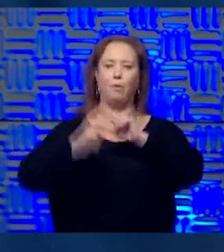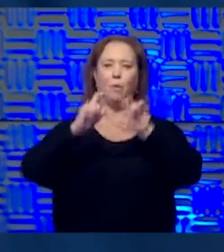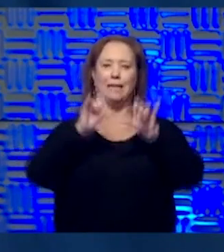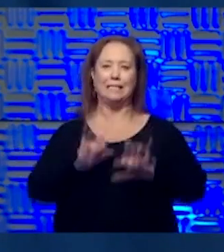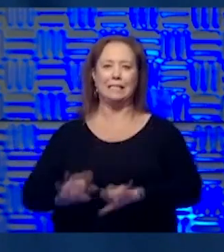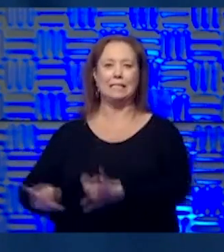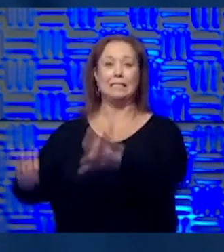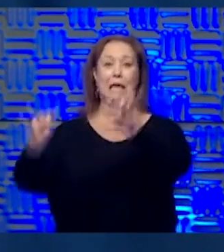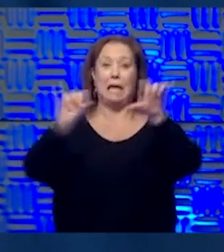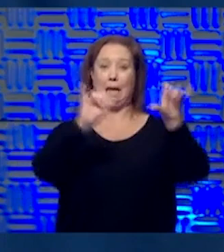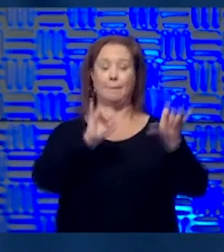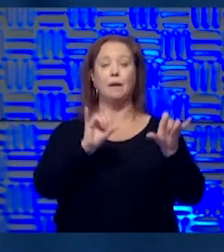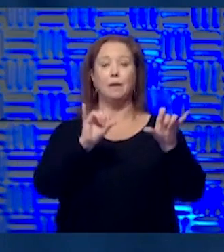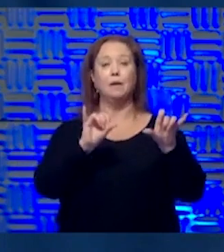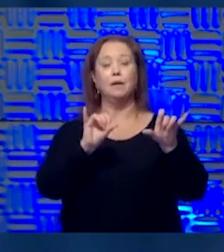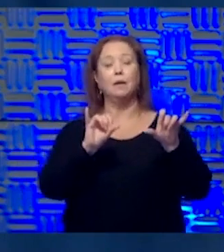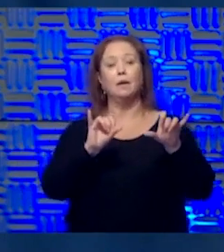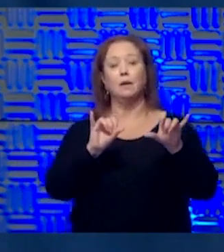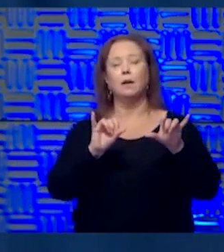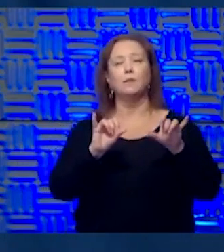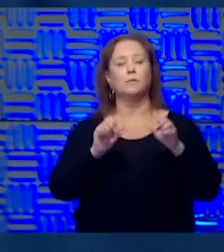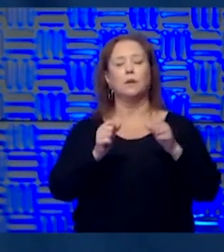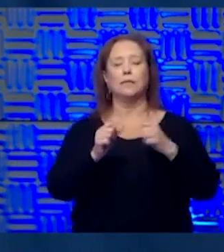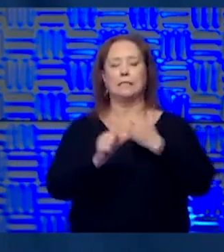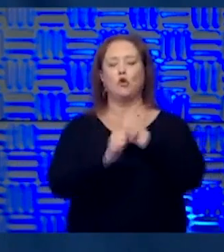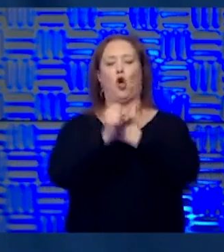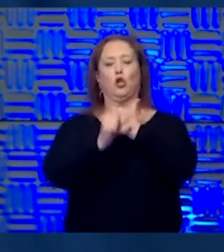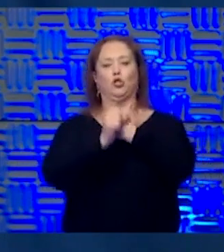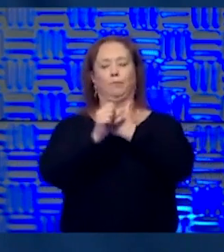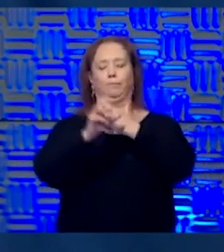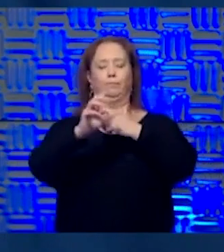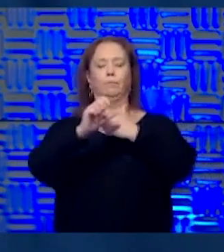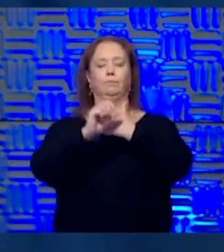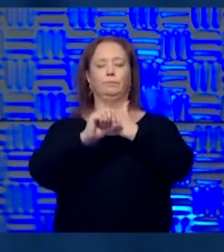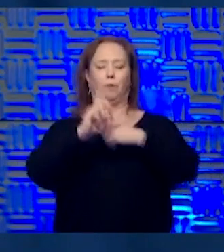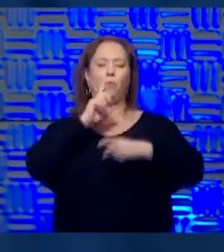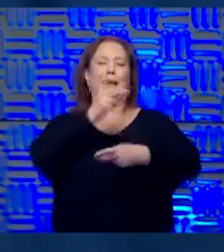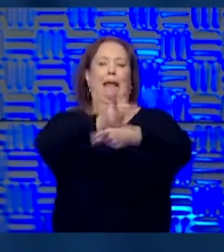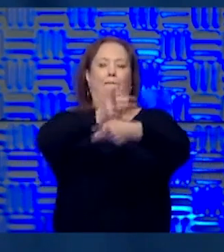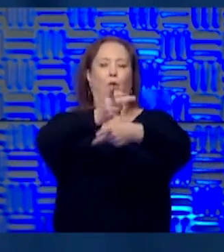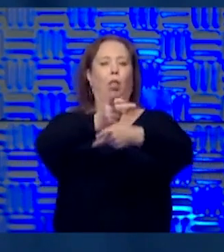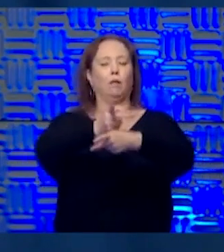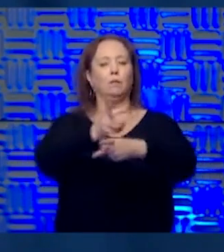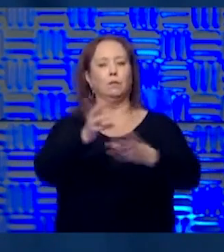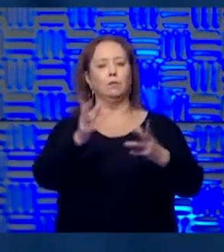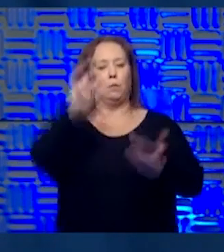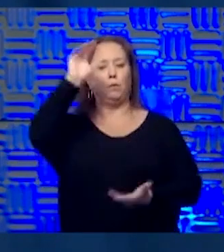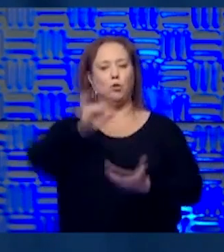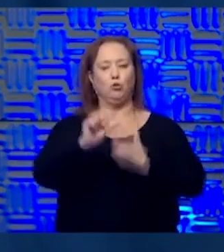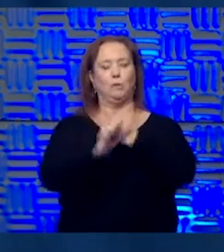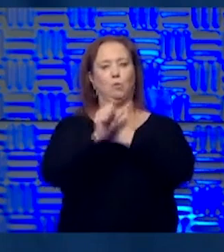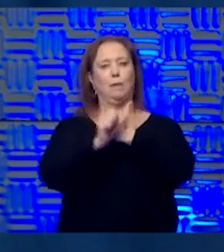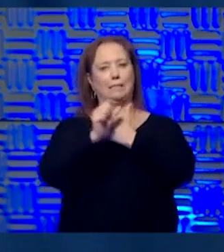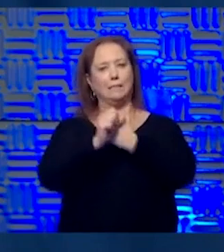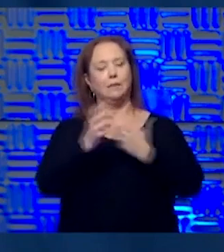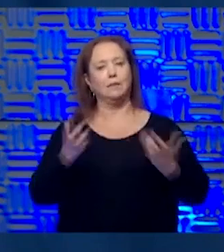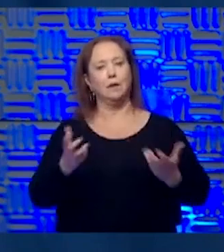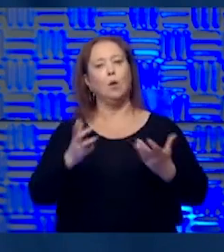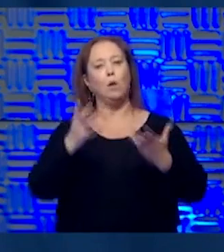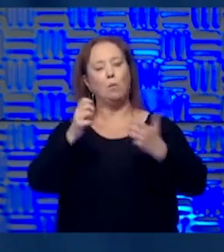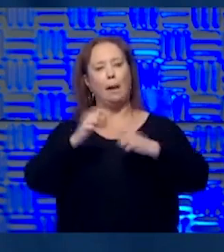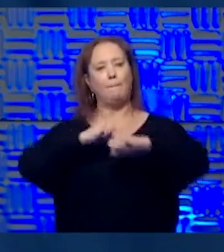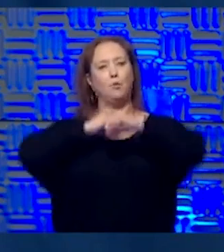same. It is a abundance of caution, and it's rightly so. The main goal is to have our patients